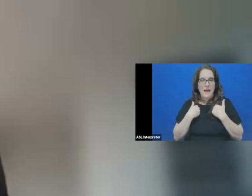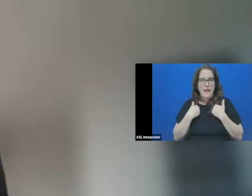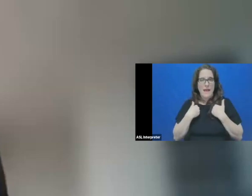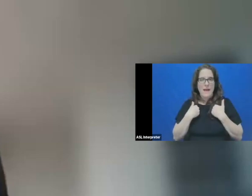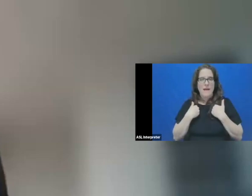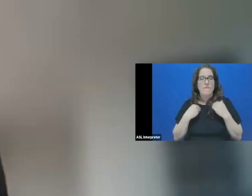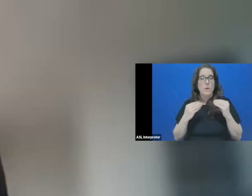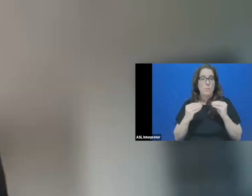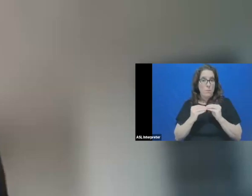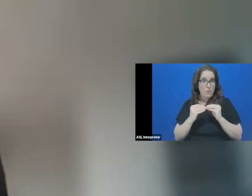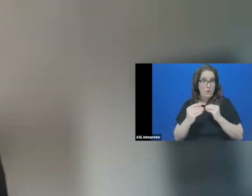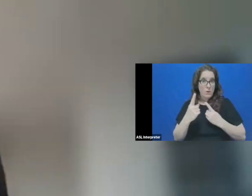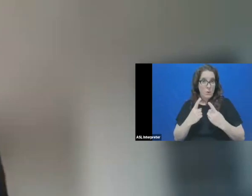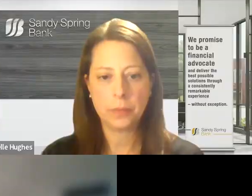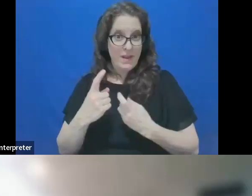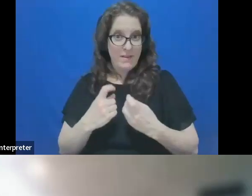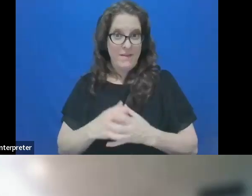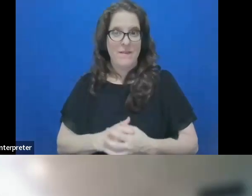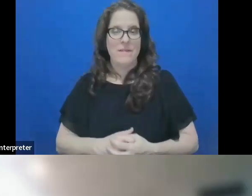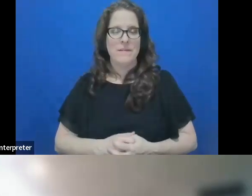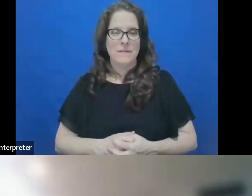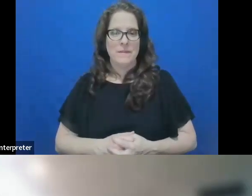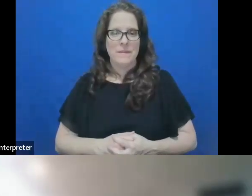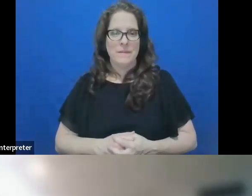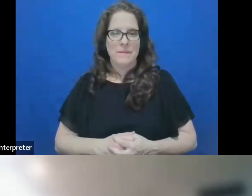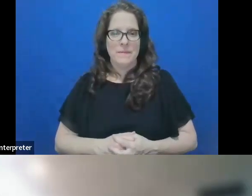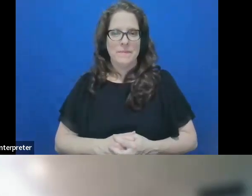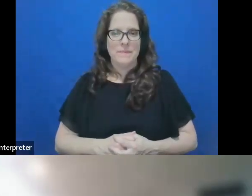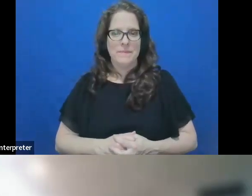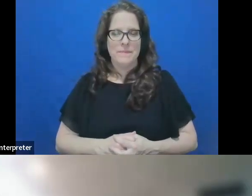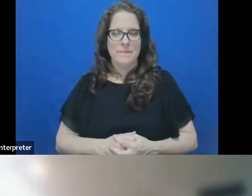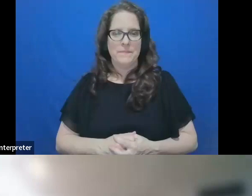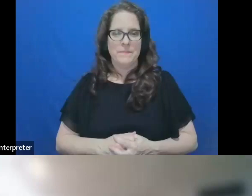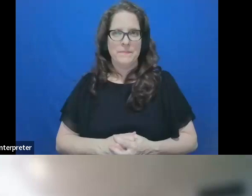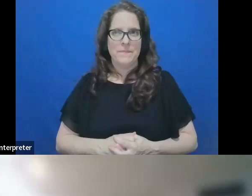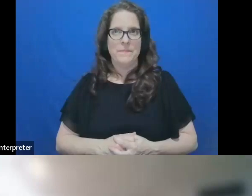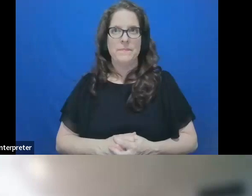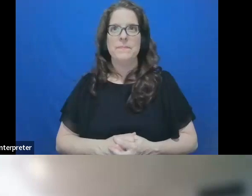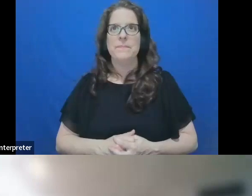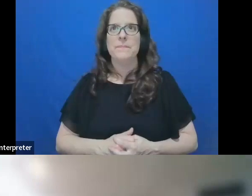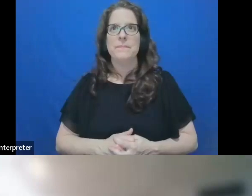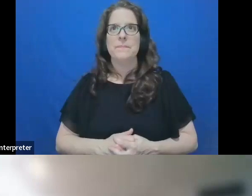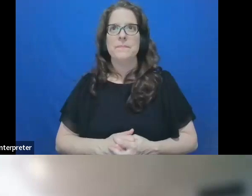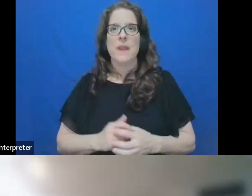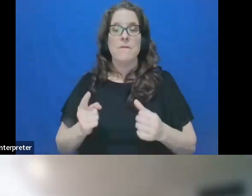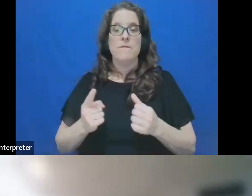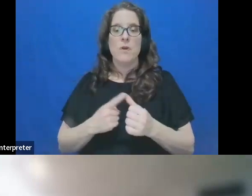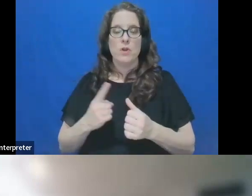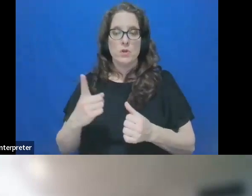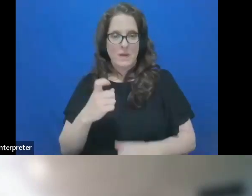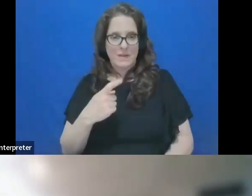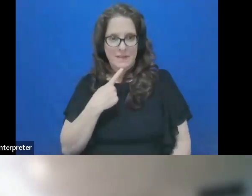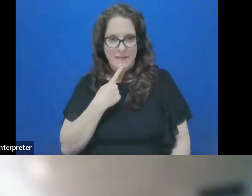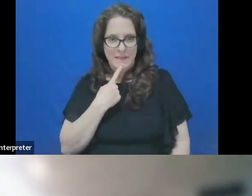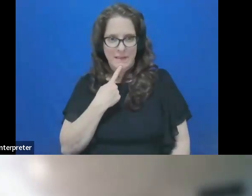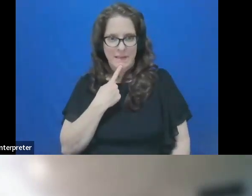more questions. So let's start with our first question. Can